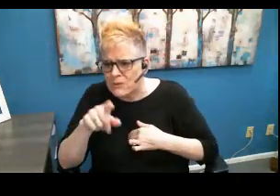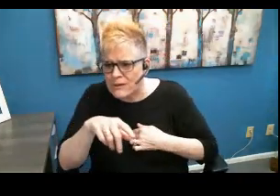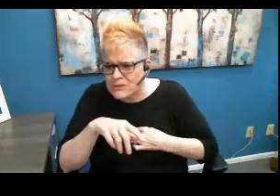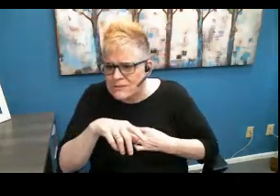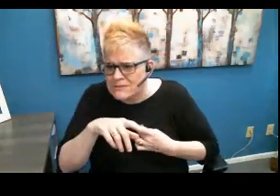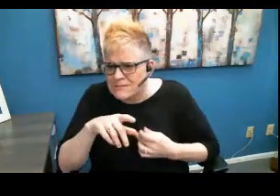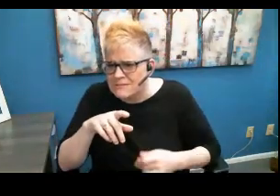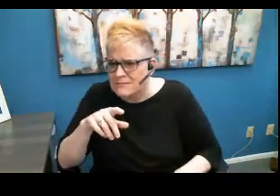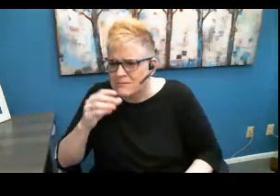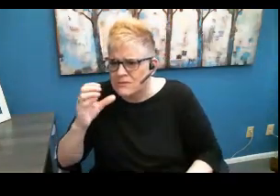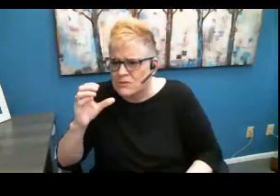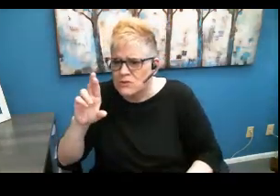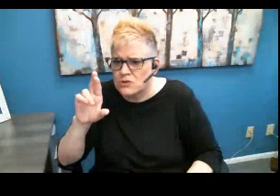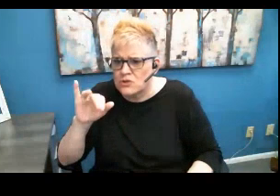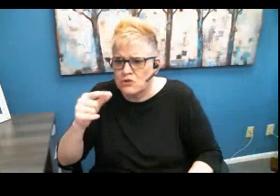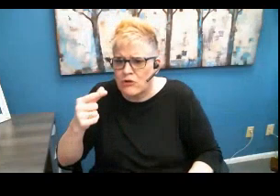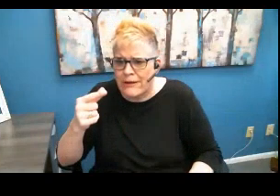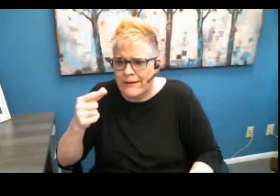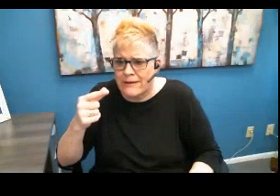from Craig Campbell.